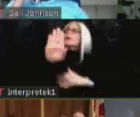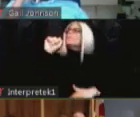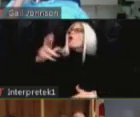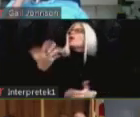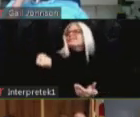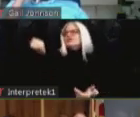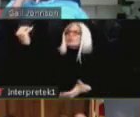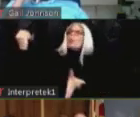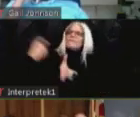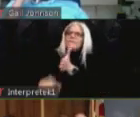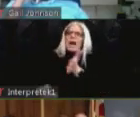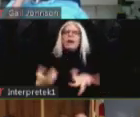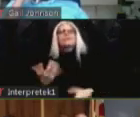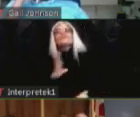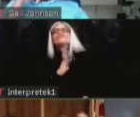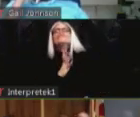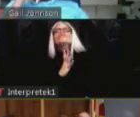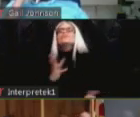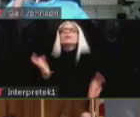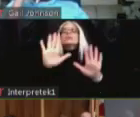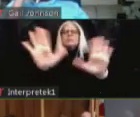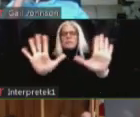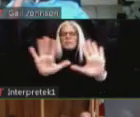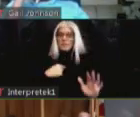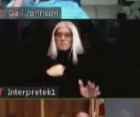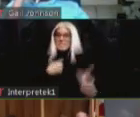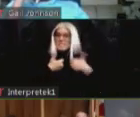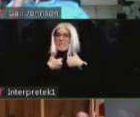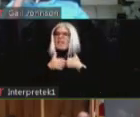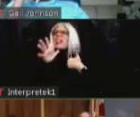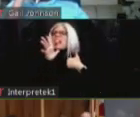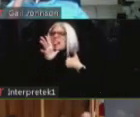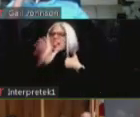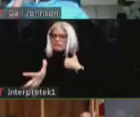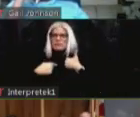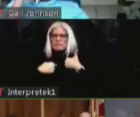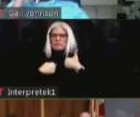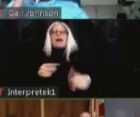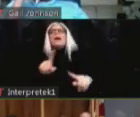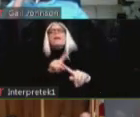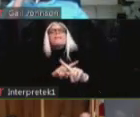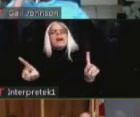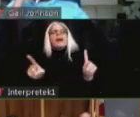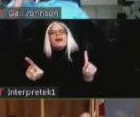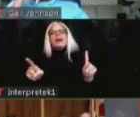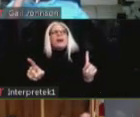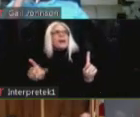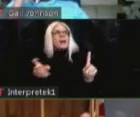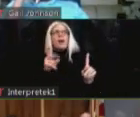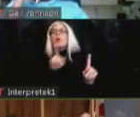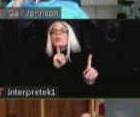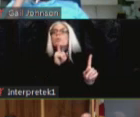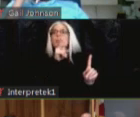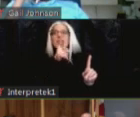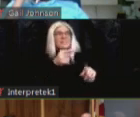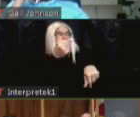I have always hated, and this just makes it much worse, to see people treat Gainesville like it's not real, like they're here